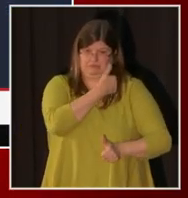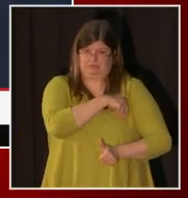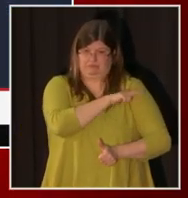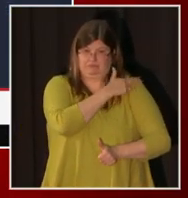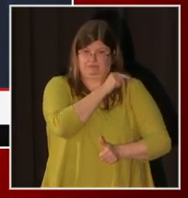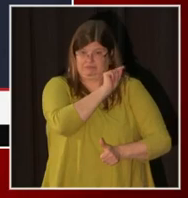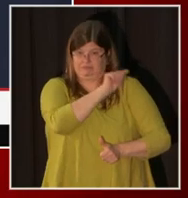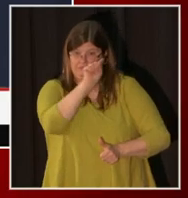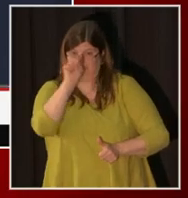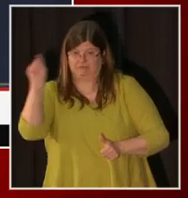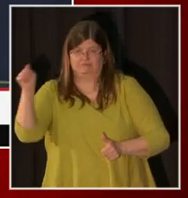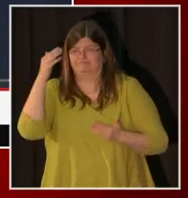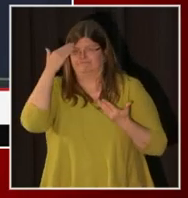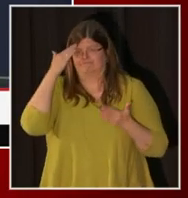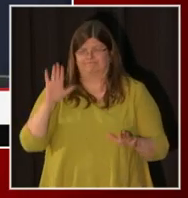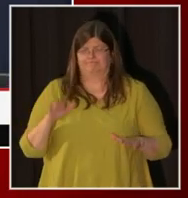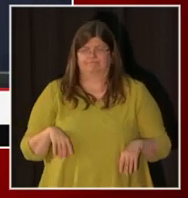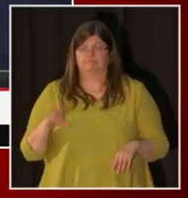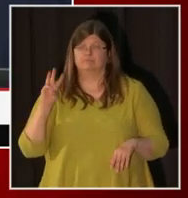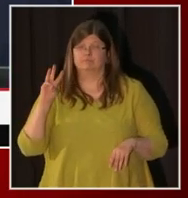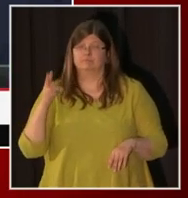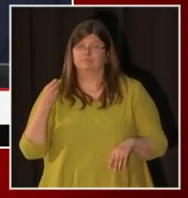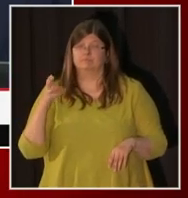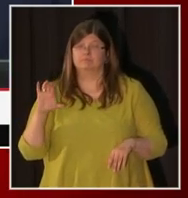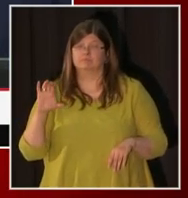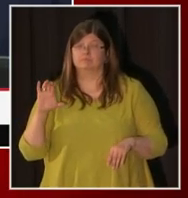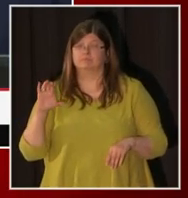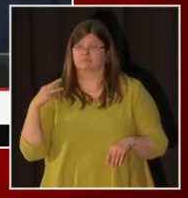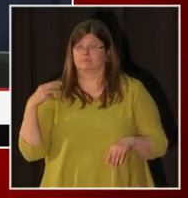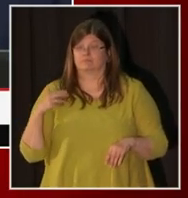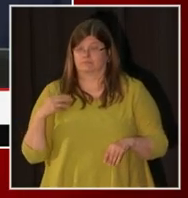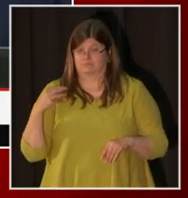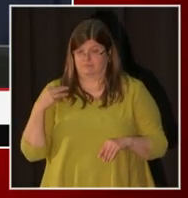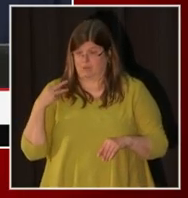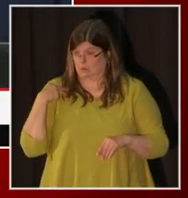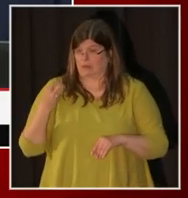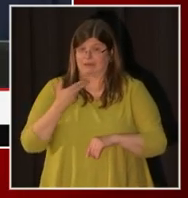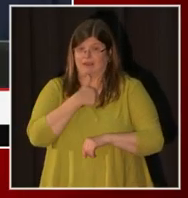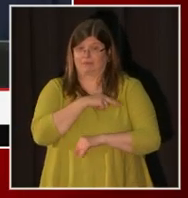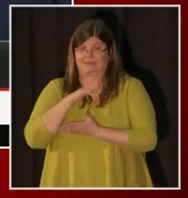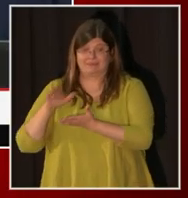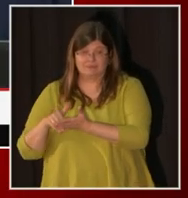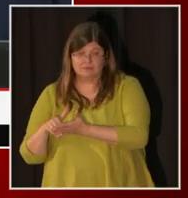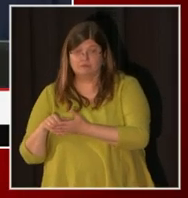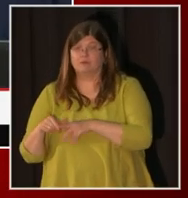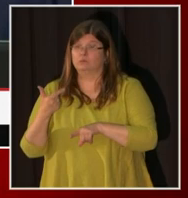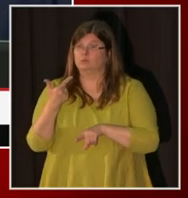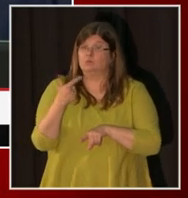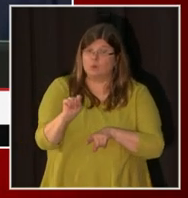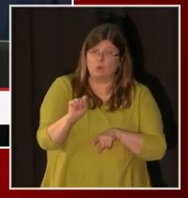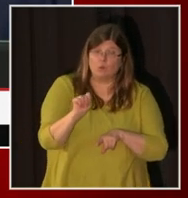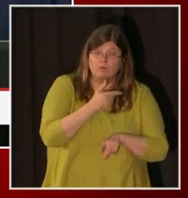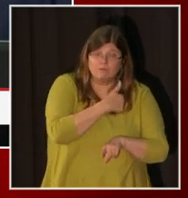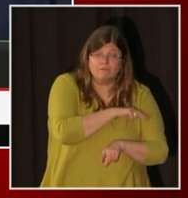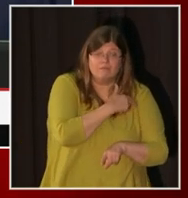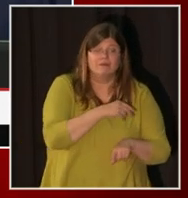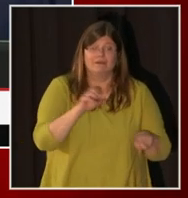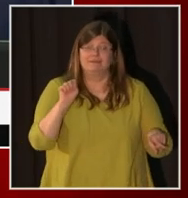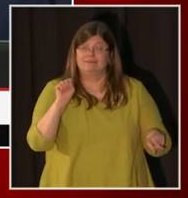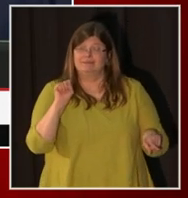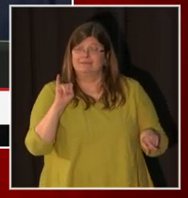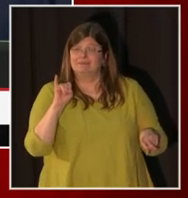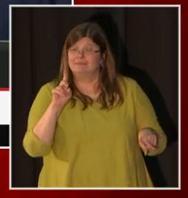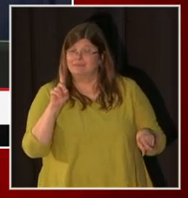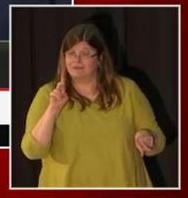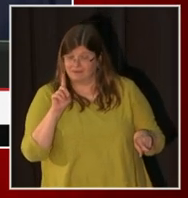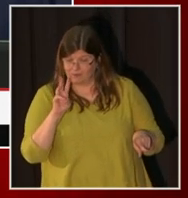in Washington Hospital Center, how many ventilators are in Georgetown, how many are in Sibley. We can get you that number,